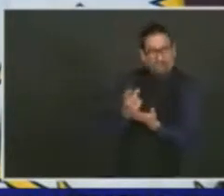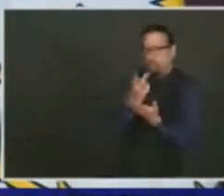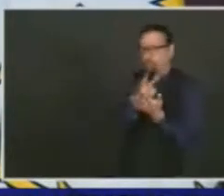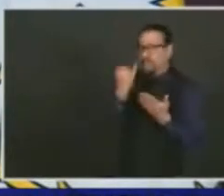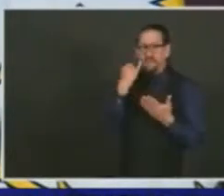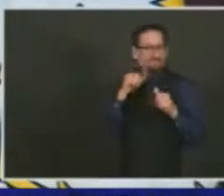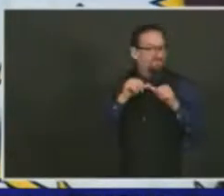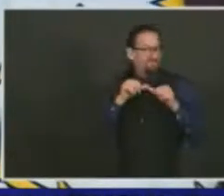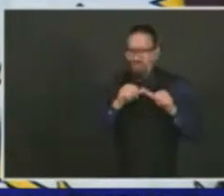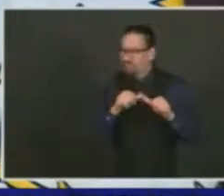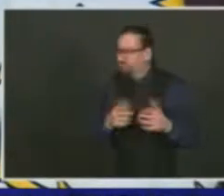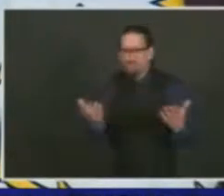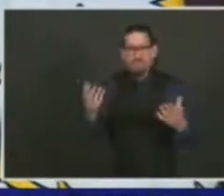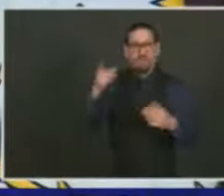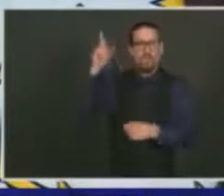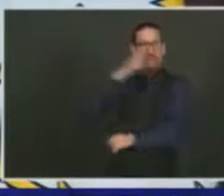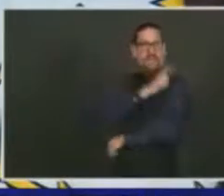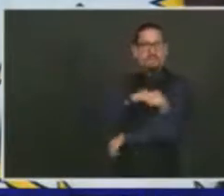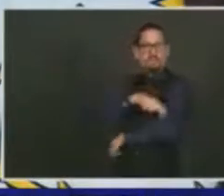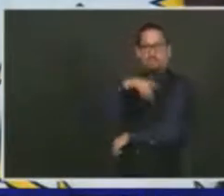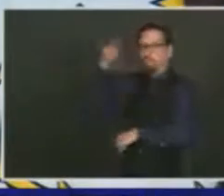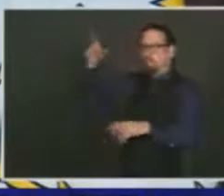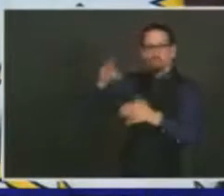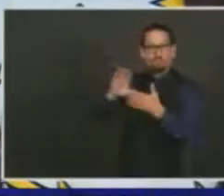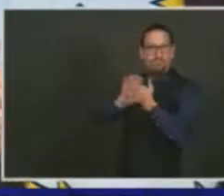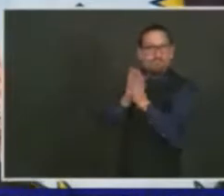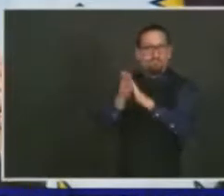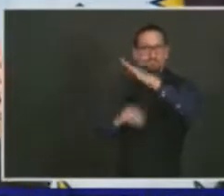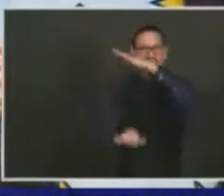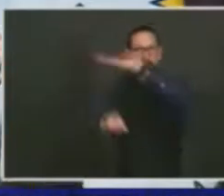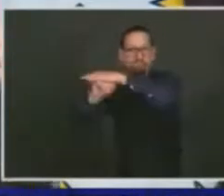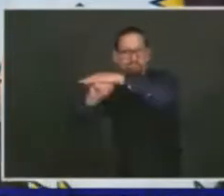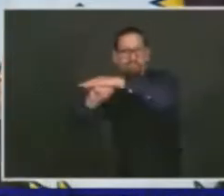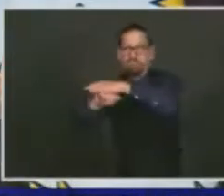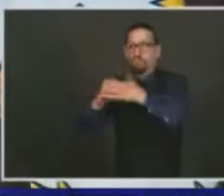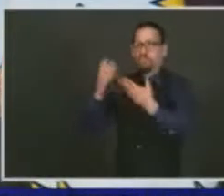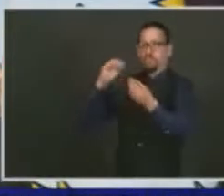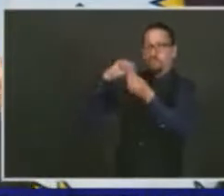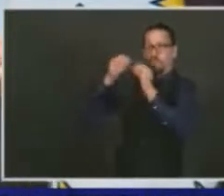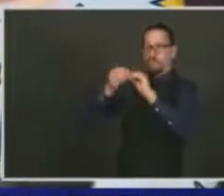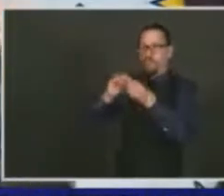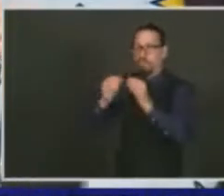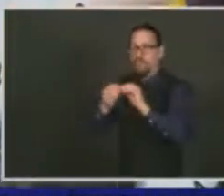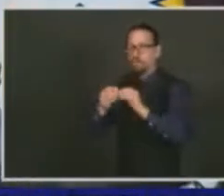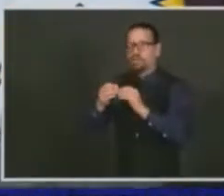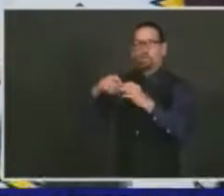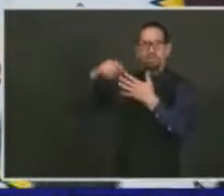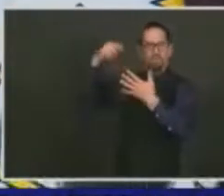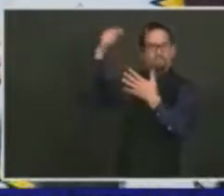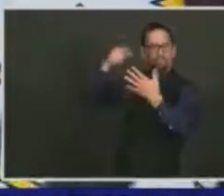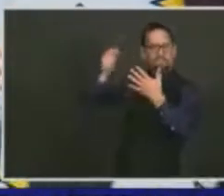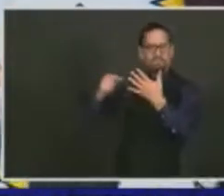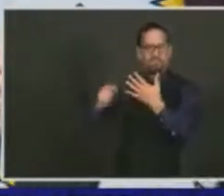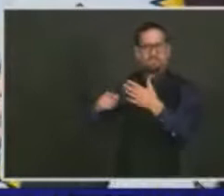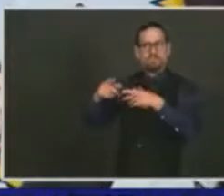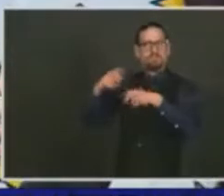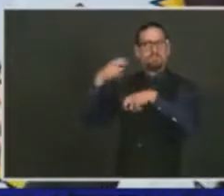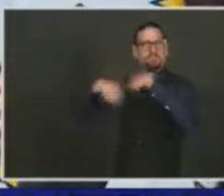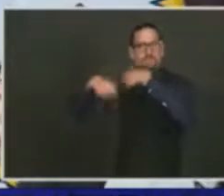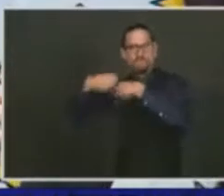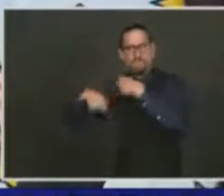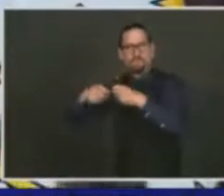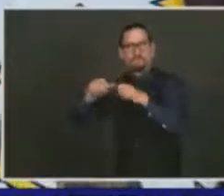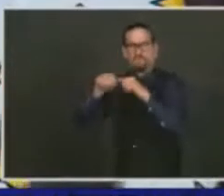And we know that hospitalizations tend to follow the case trends in a couple of weeks.